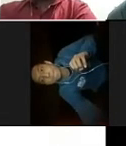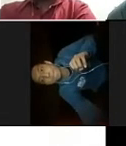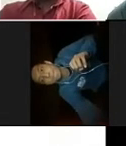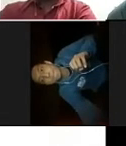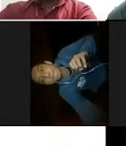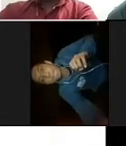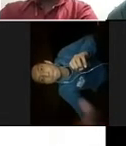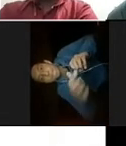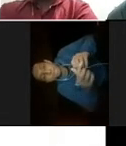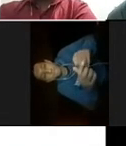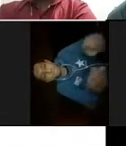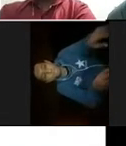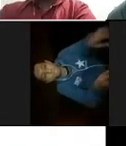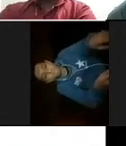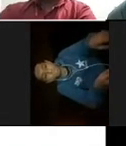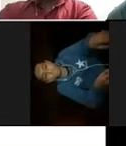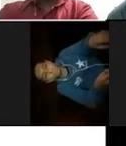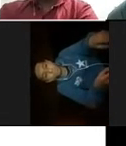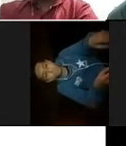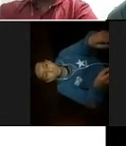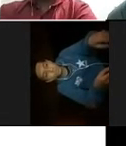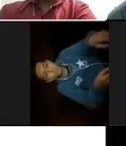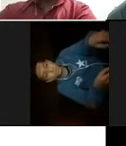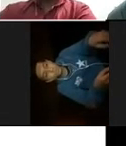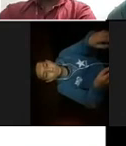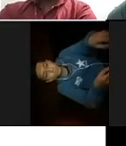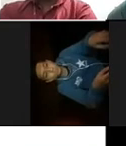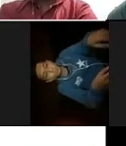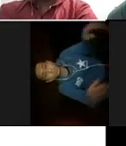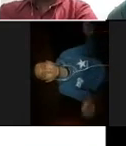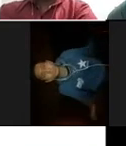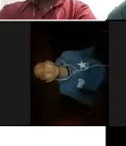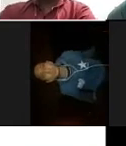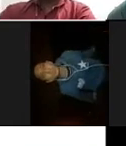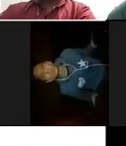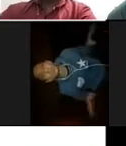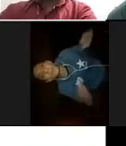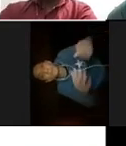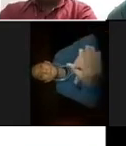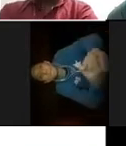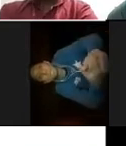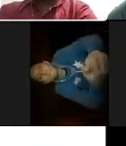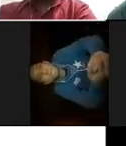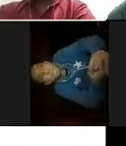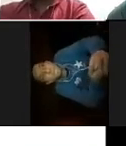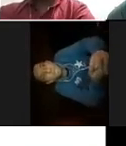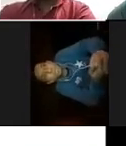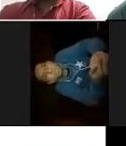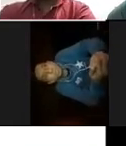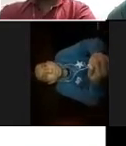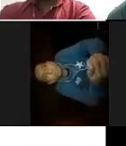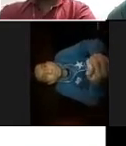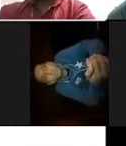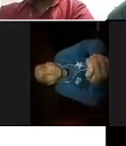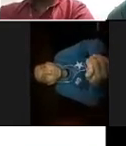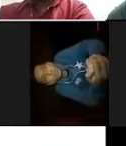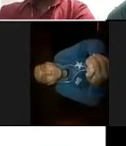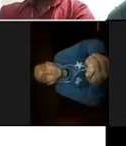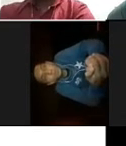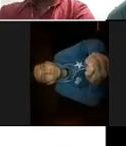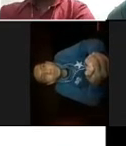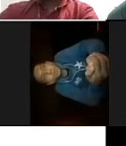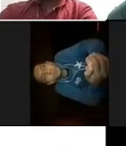All right, I will explain the last point of our group. The last point is control weeds and